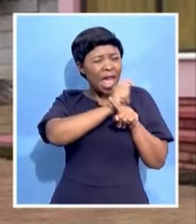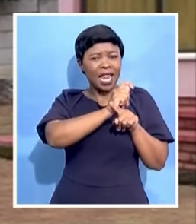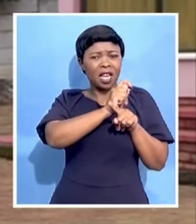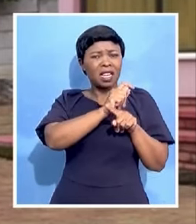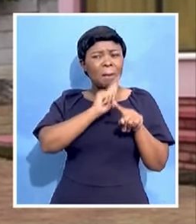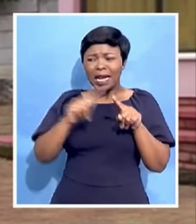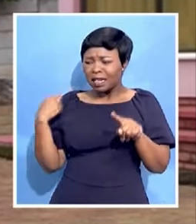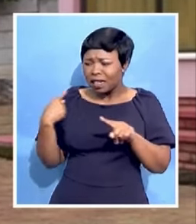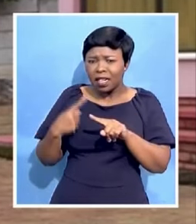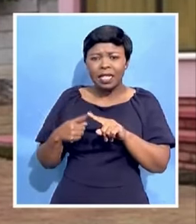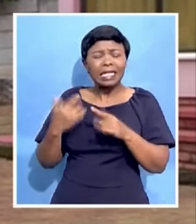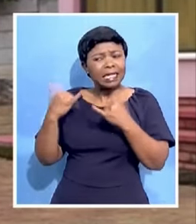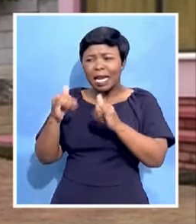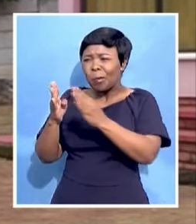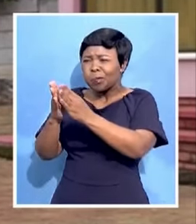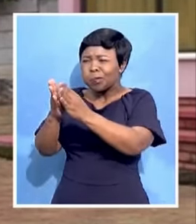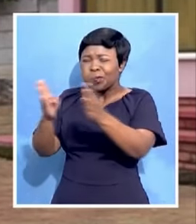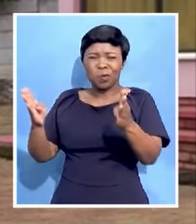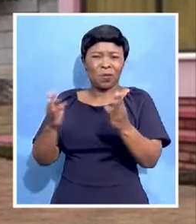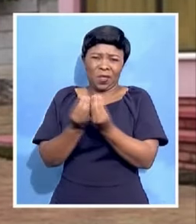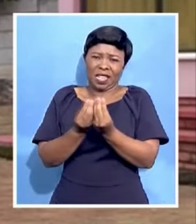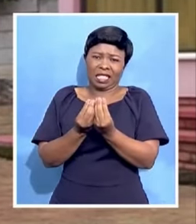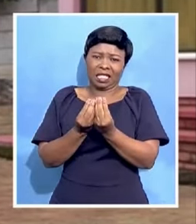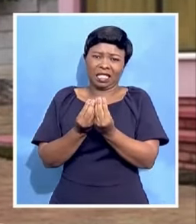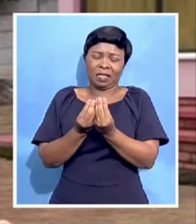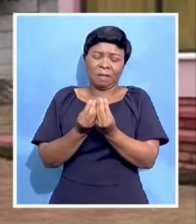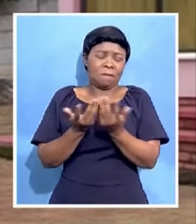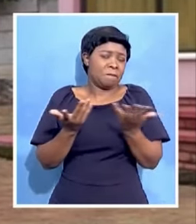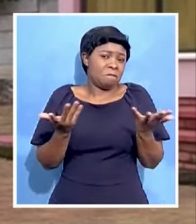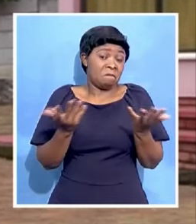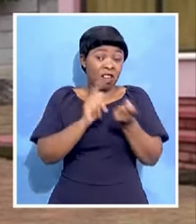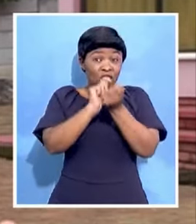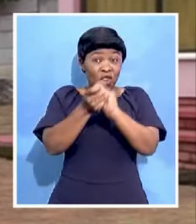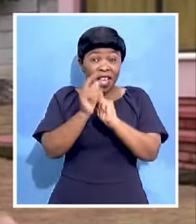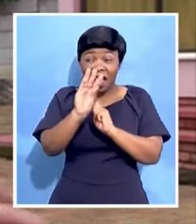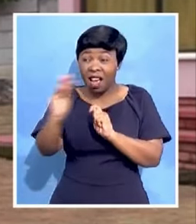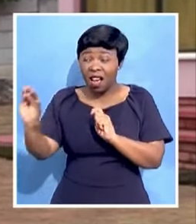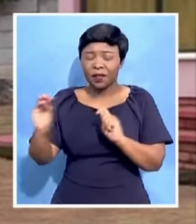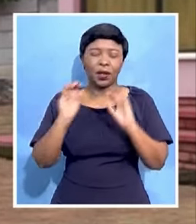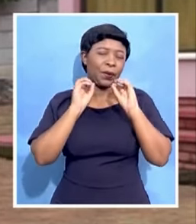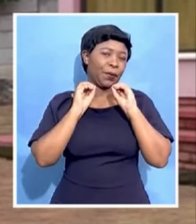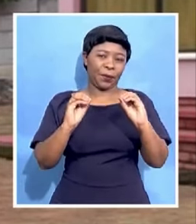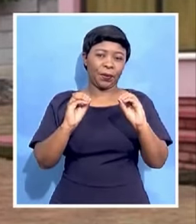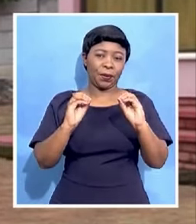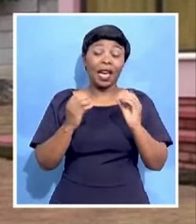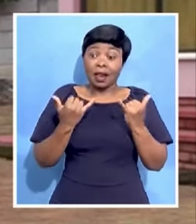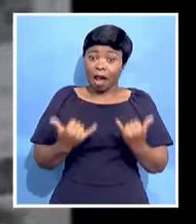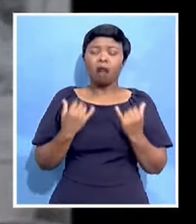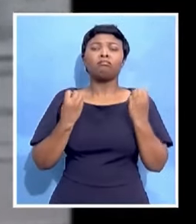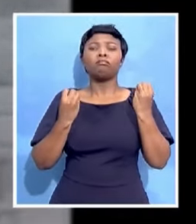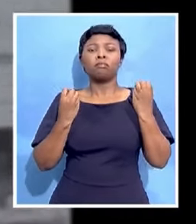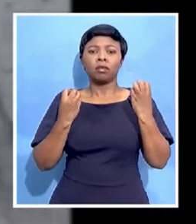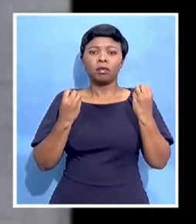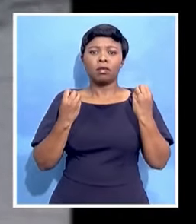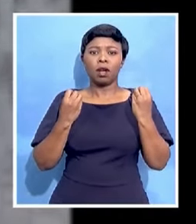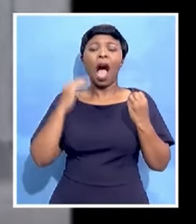So there is no change. And as I'm talking like this, I know there are people who are nodding, agreeing with me.